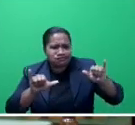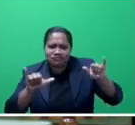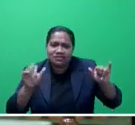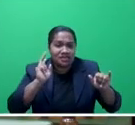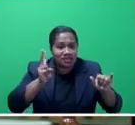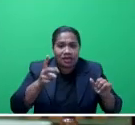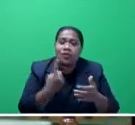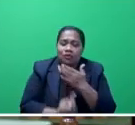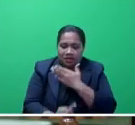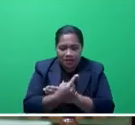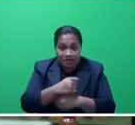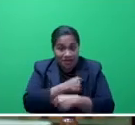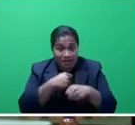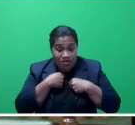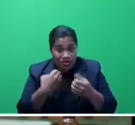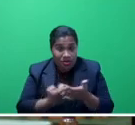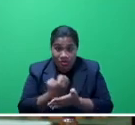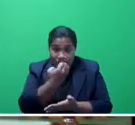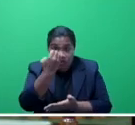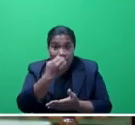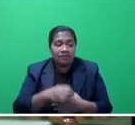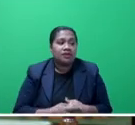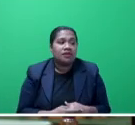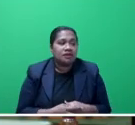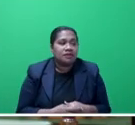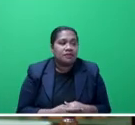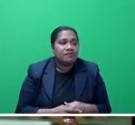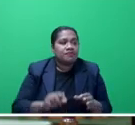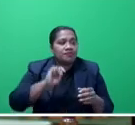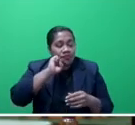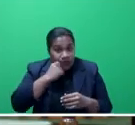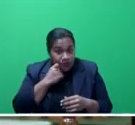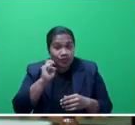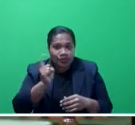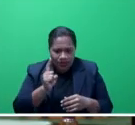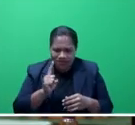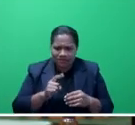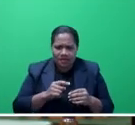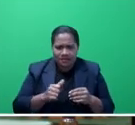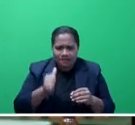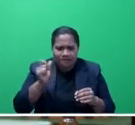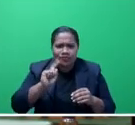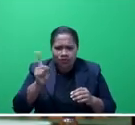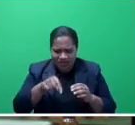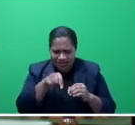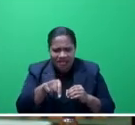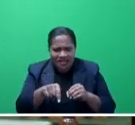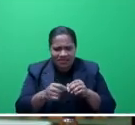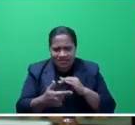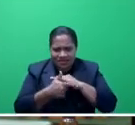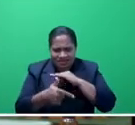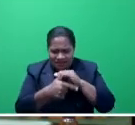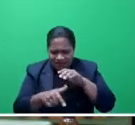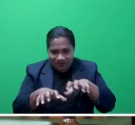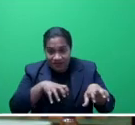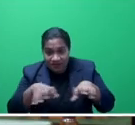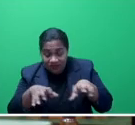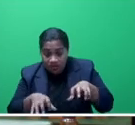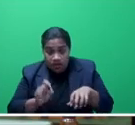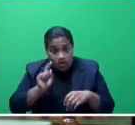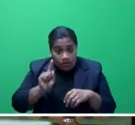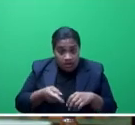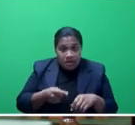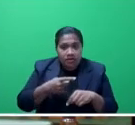will not magically return to pre-pandemic levels of activity. That we must do ourselves, and I